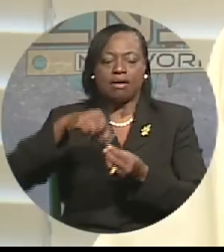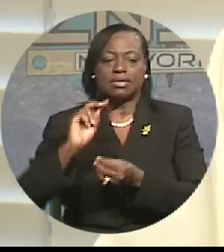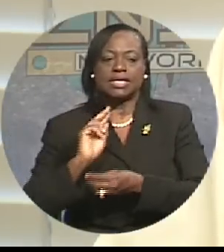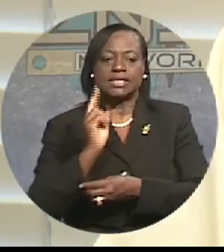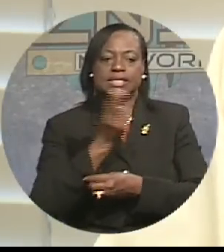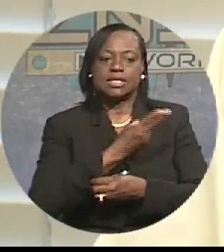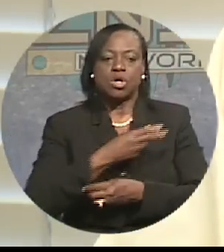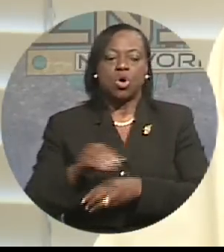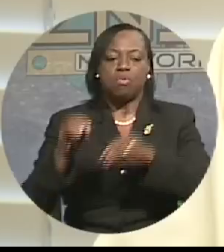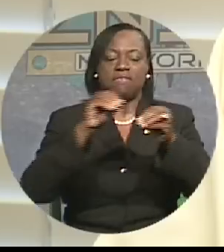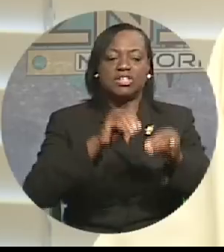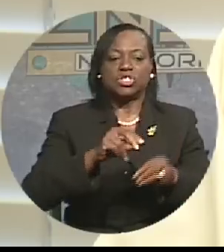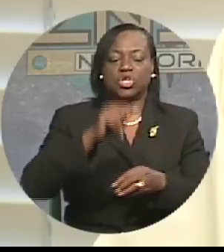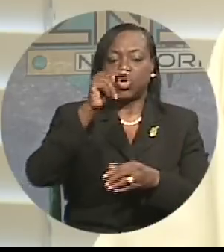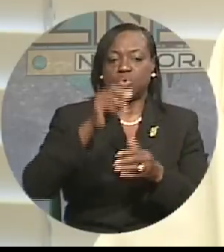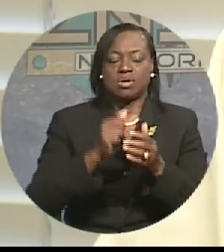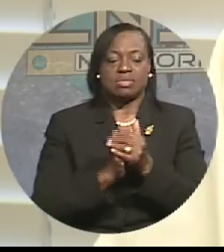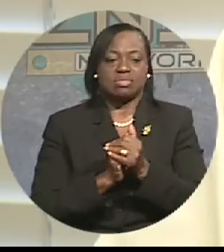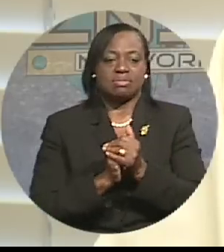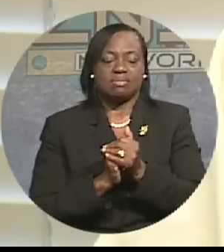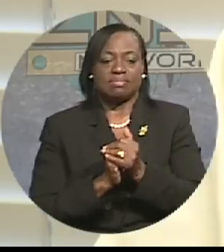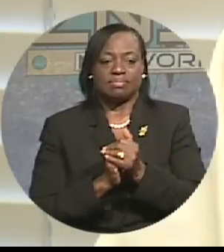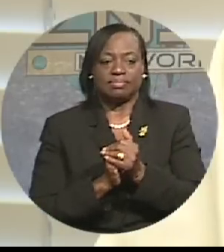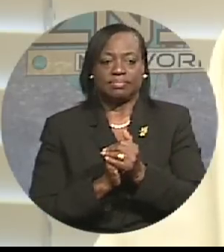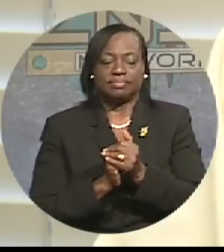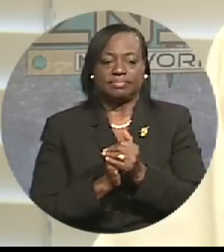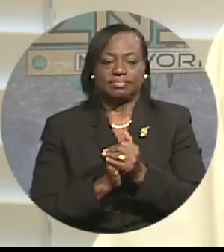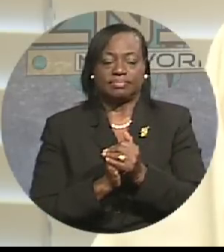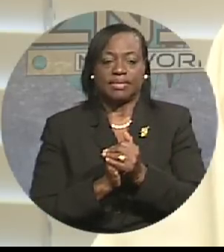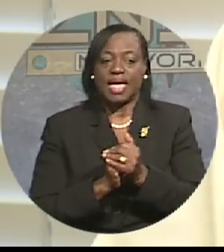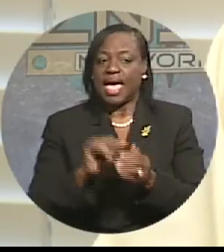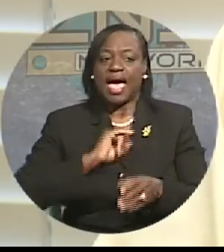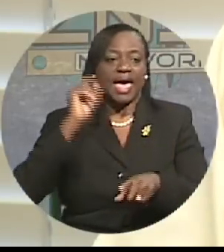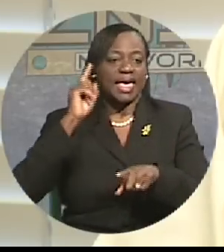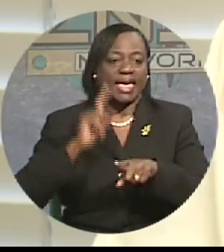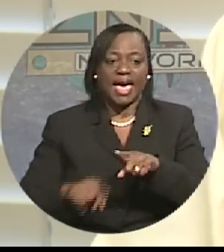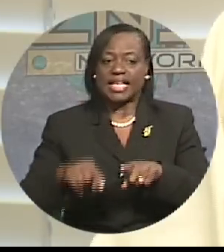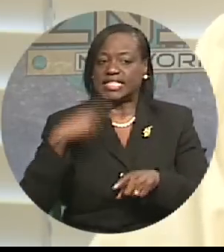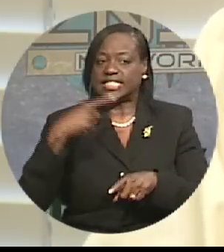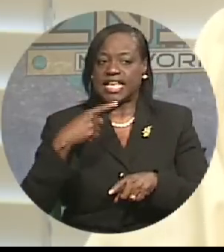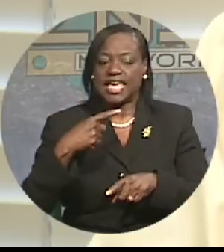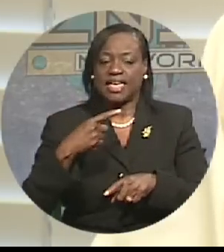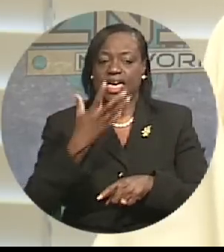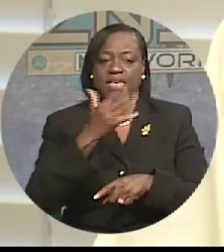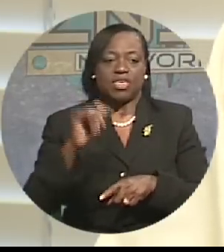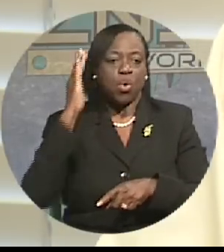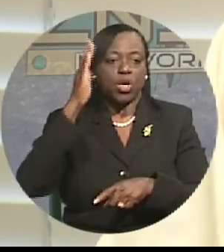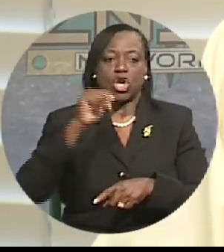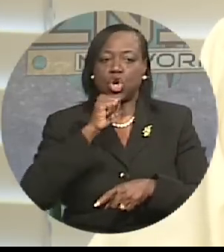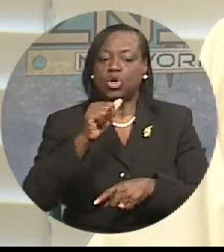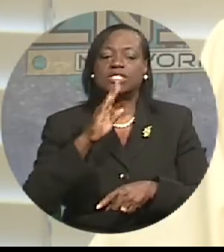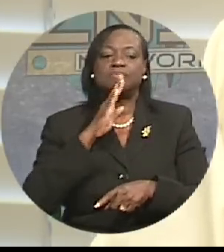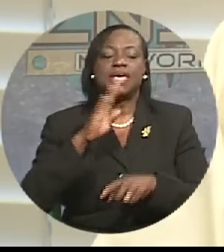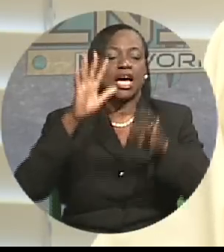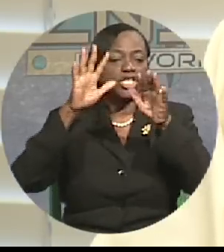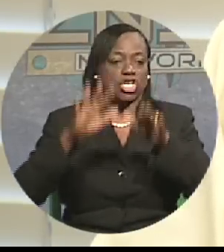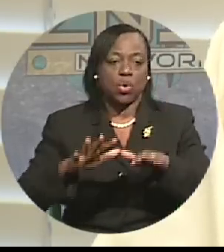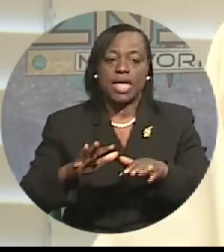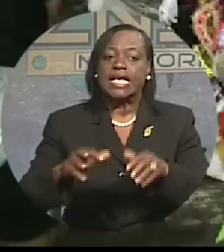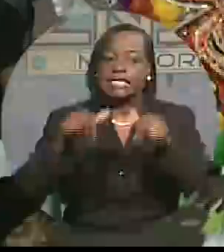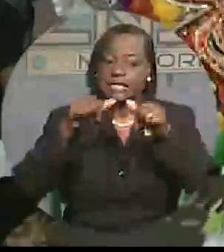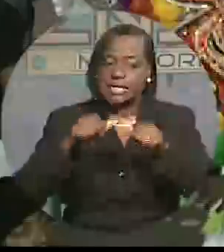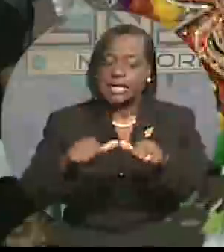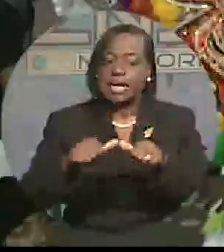not give you a shower, all right? So I can definitely say there will not be a shower. That is still a